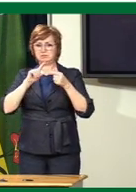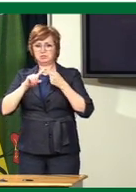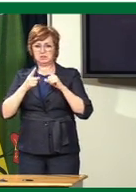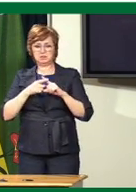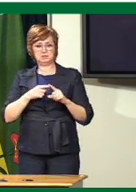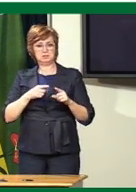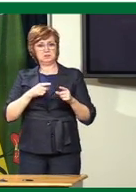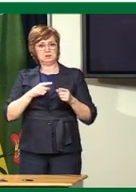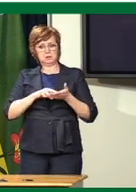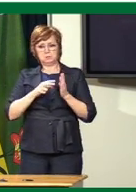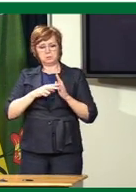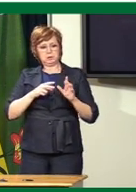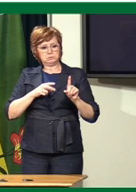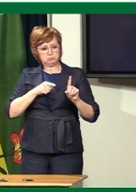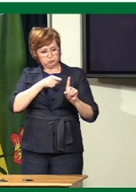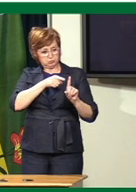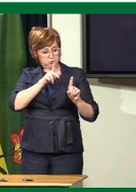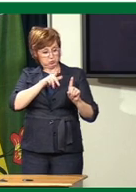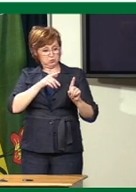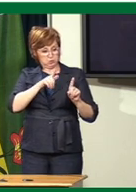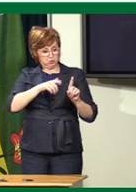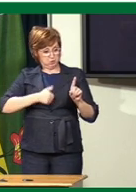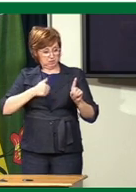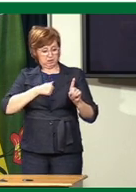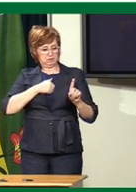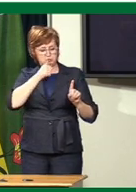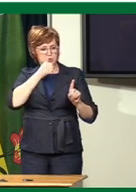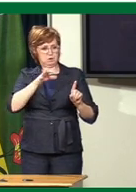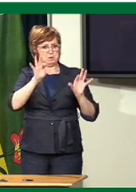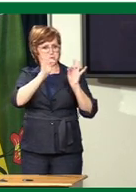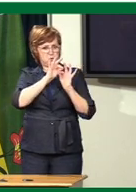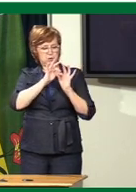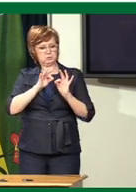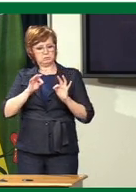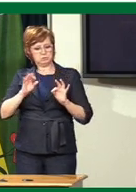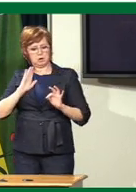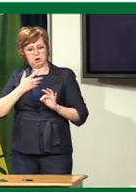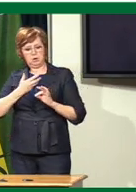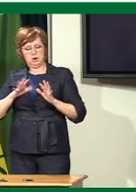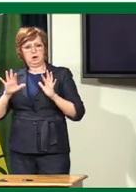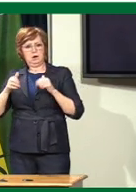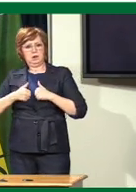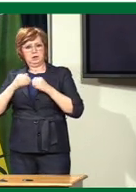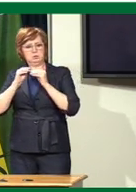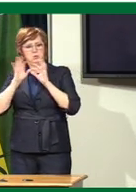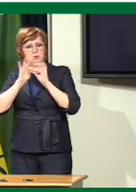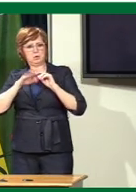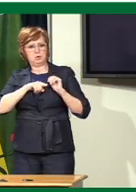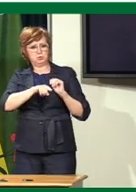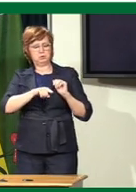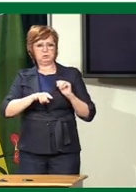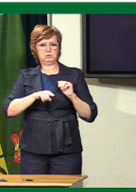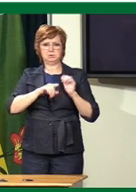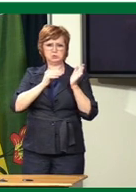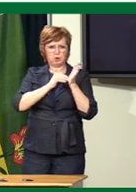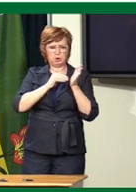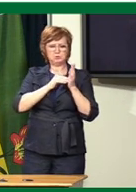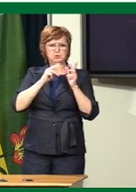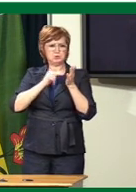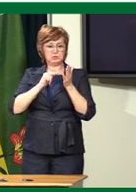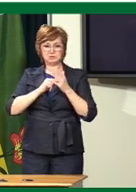theirs, and that their lives and the lives that they're trying to protect are less important than ours. We need to send a different